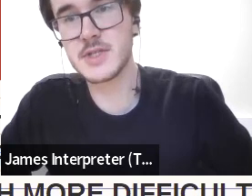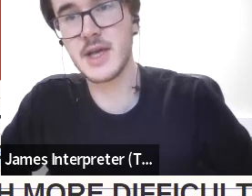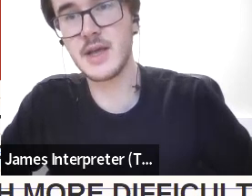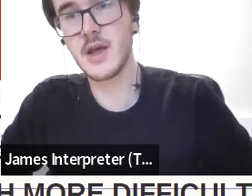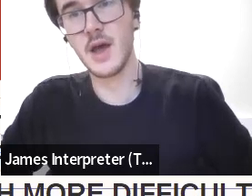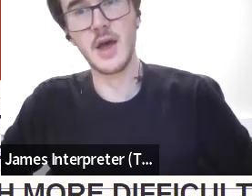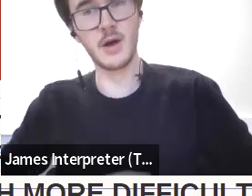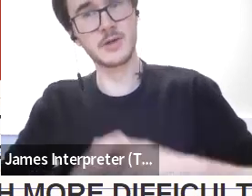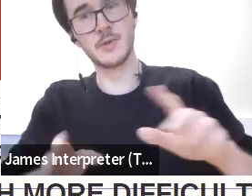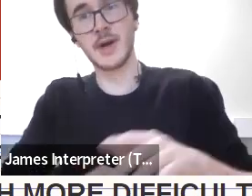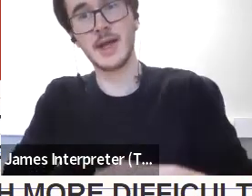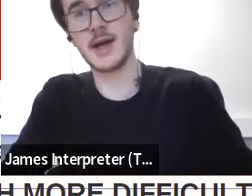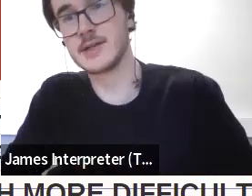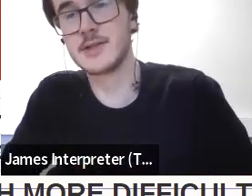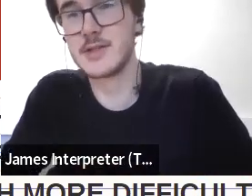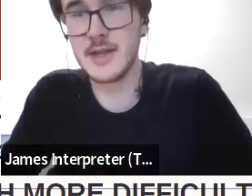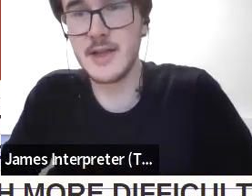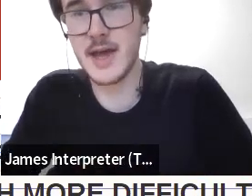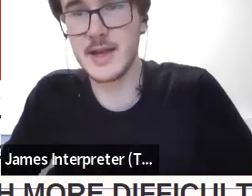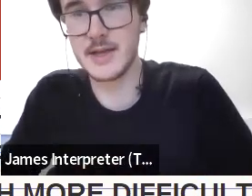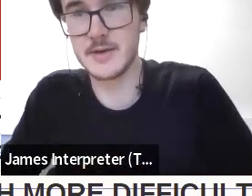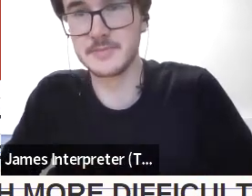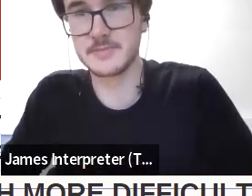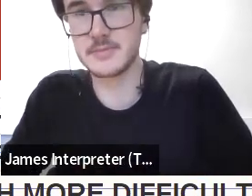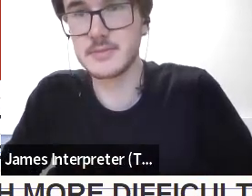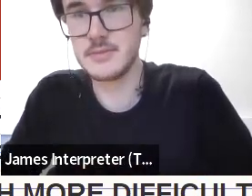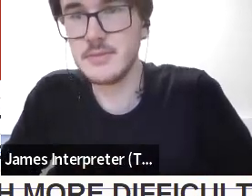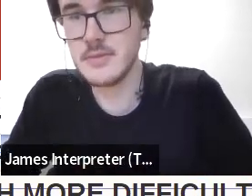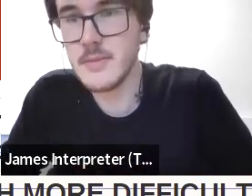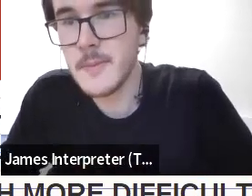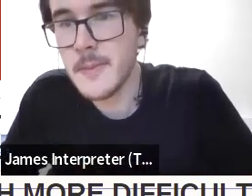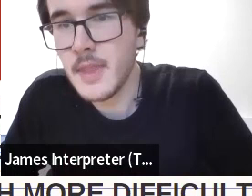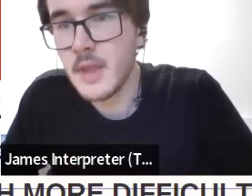please don't say, oh, don't worry, I'll tell you that later.